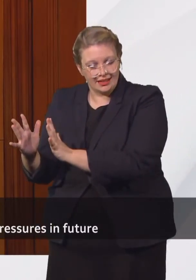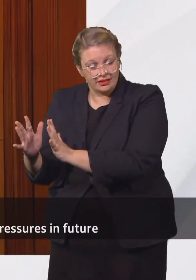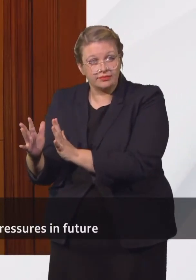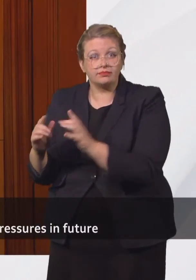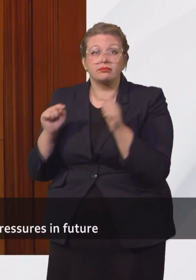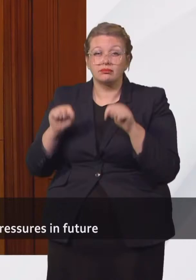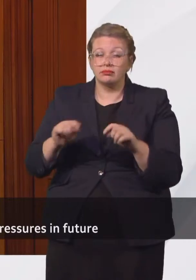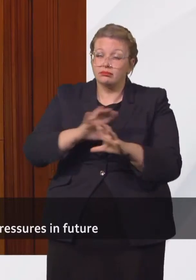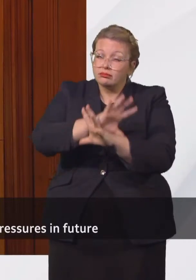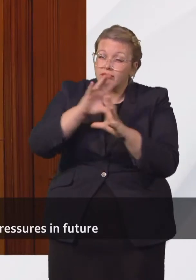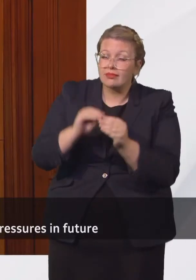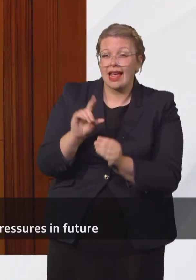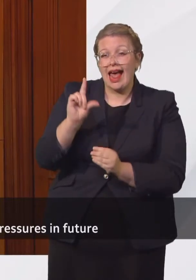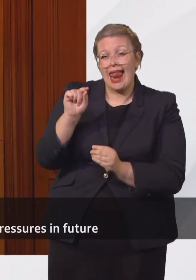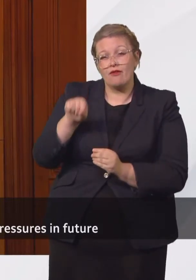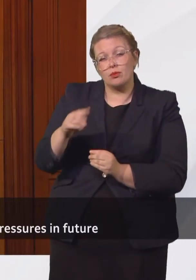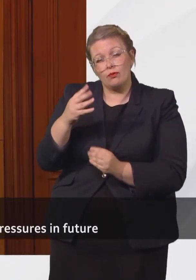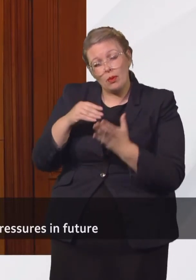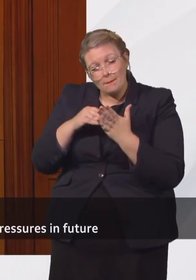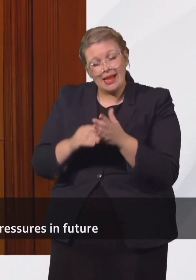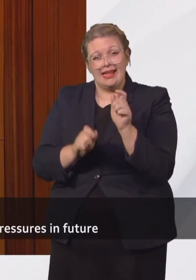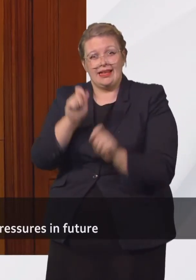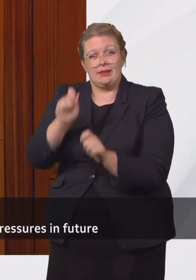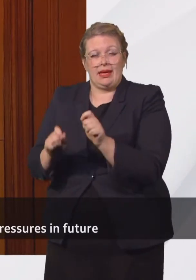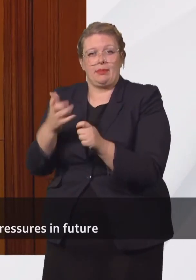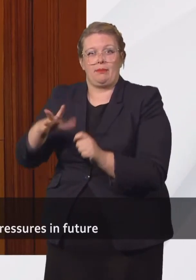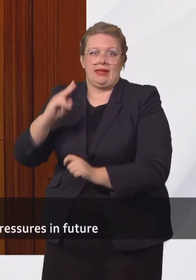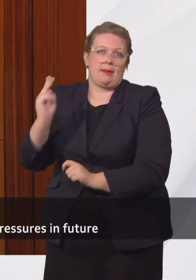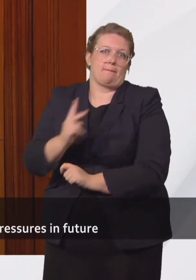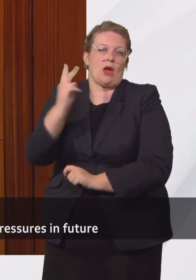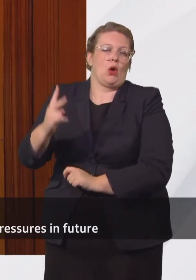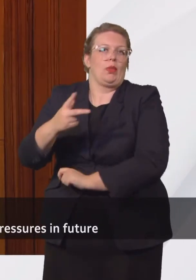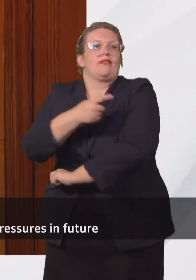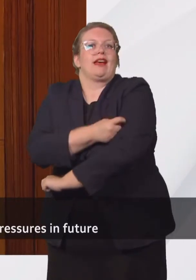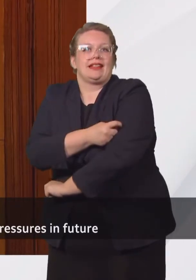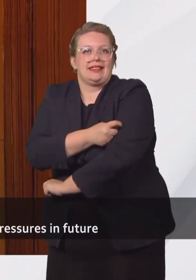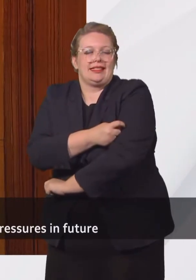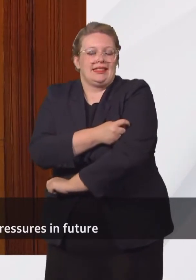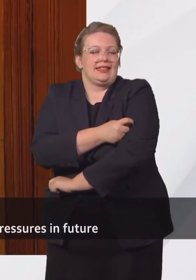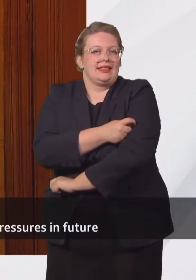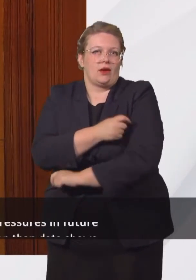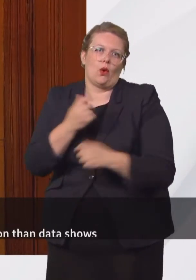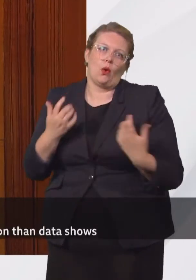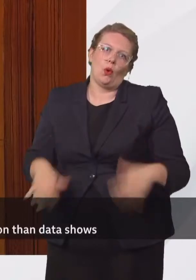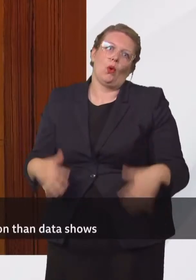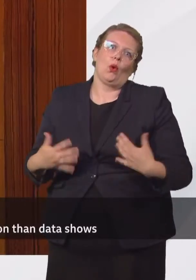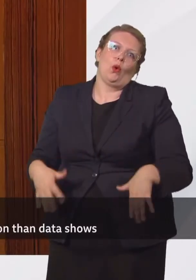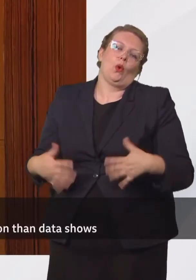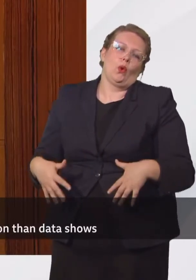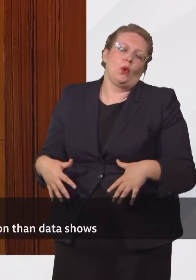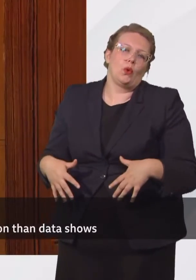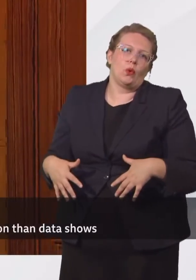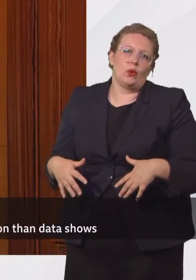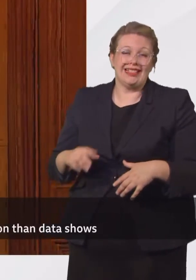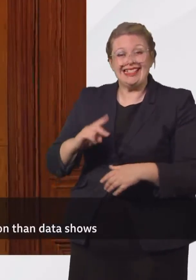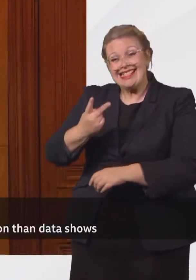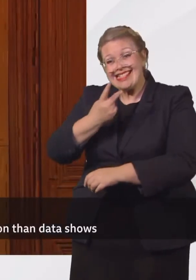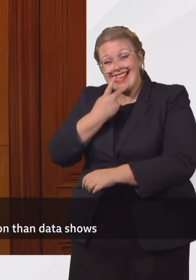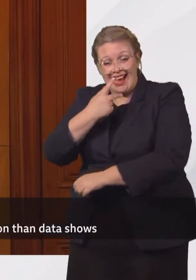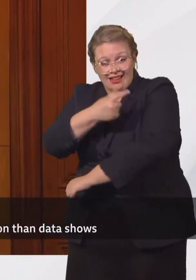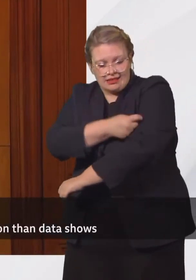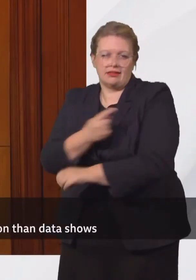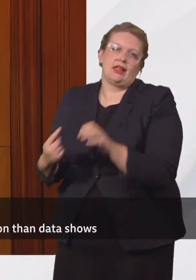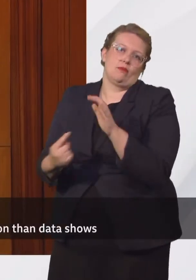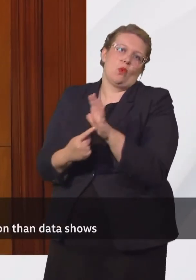over 11.4 million people who have had their second. And that second dose, as you heard, is crucial. That is